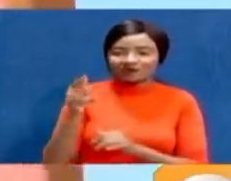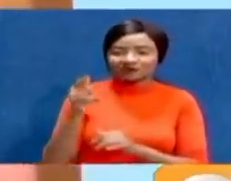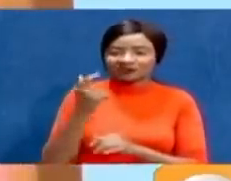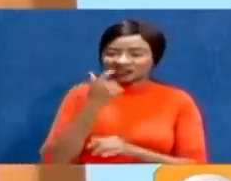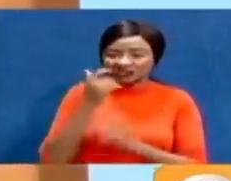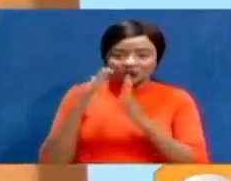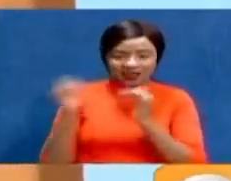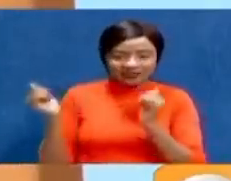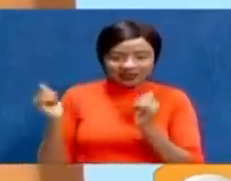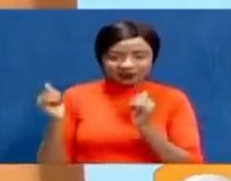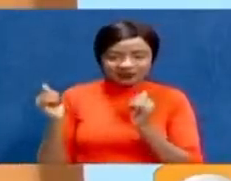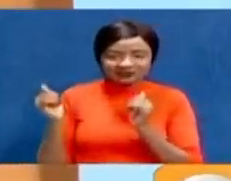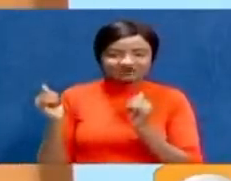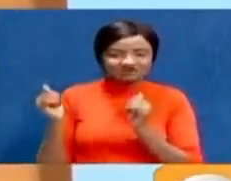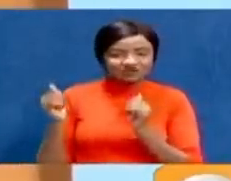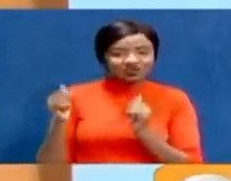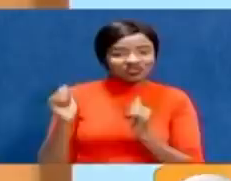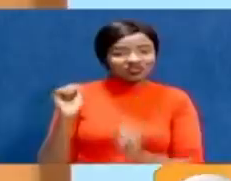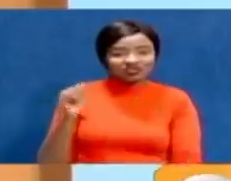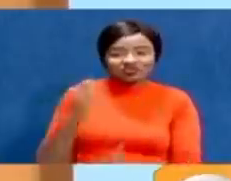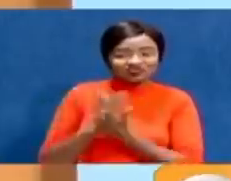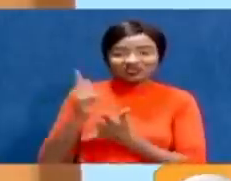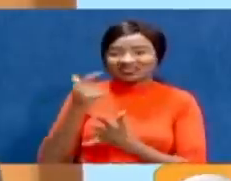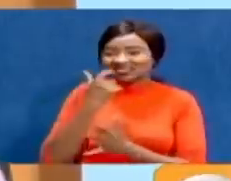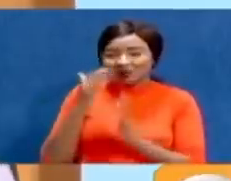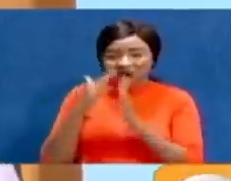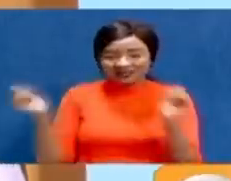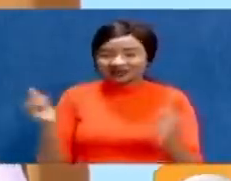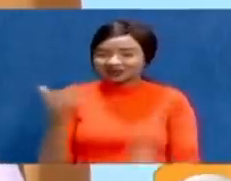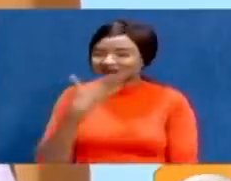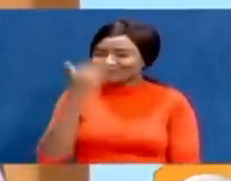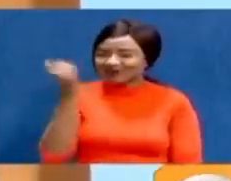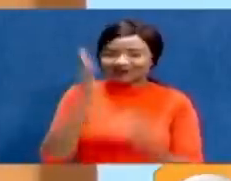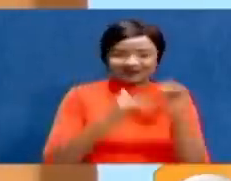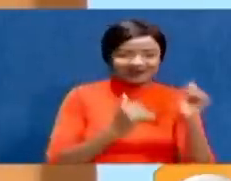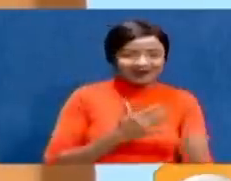And I can tell you for sure, it's better than my office.